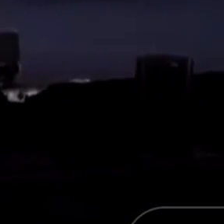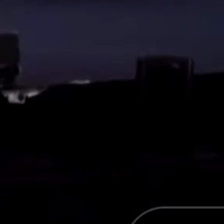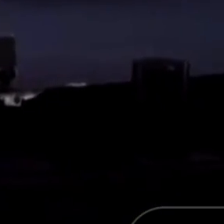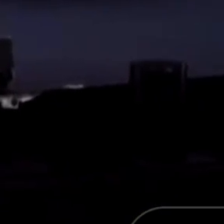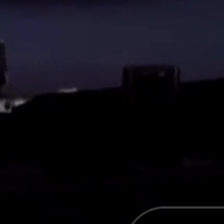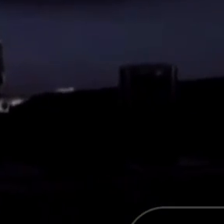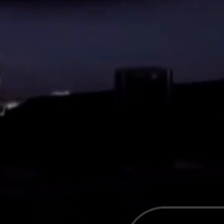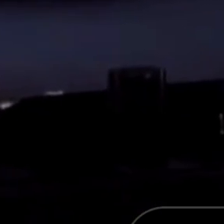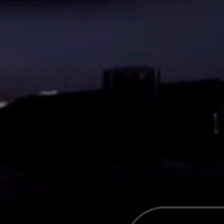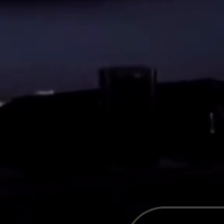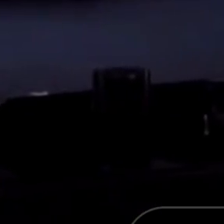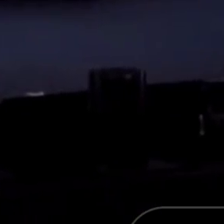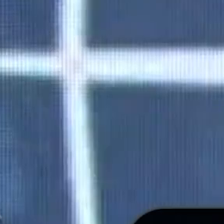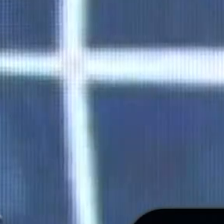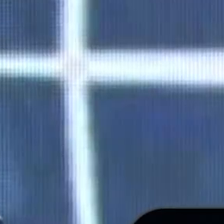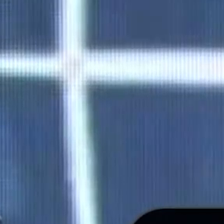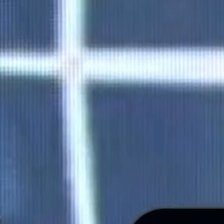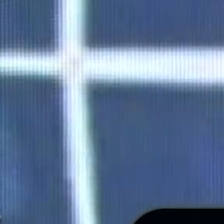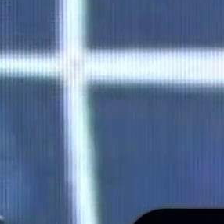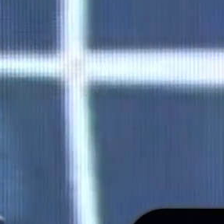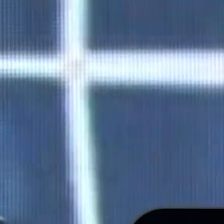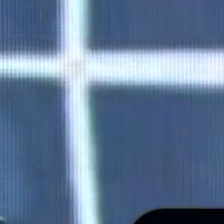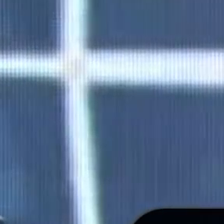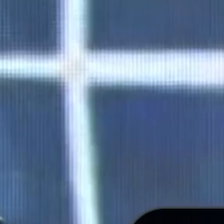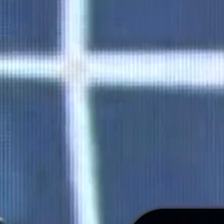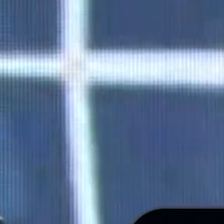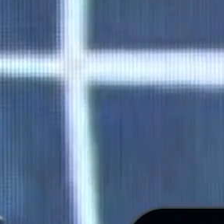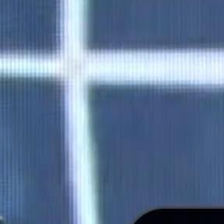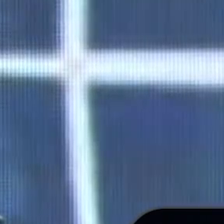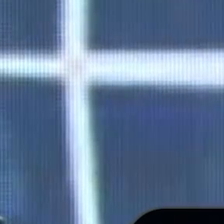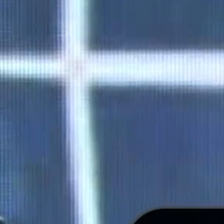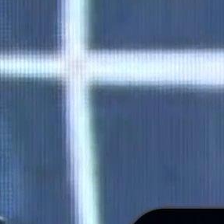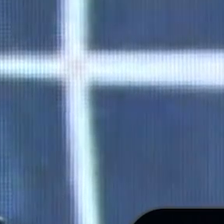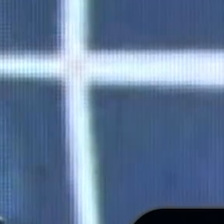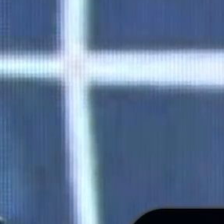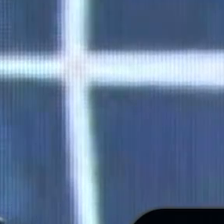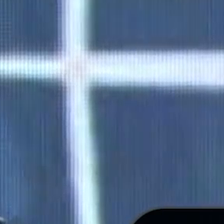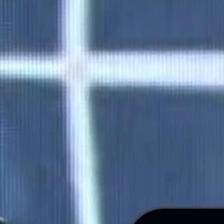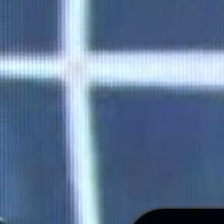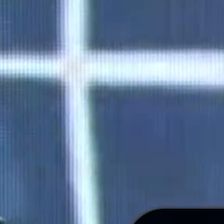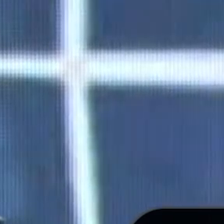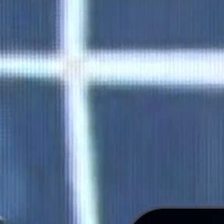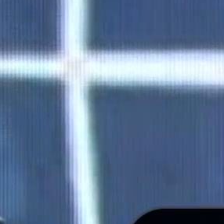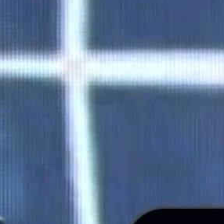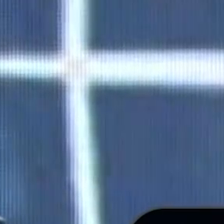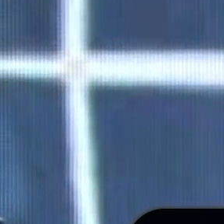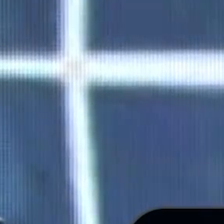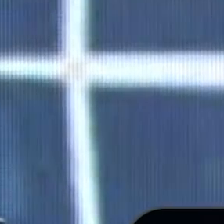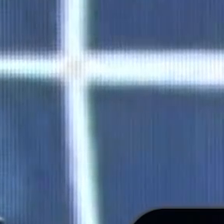There was a great move of God over Kenya. But somehow, somewhere, things did not go